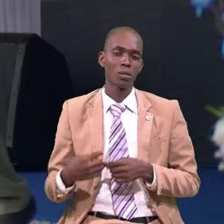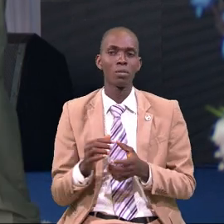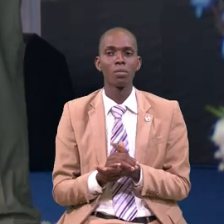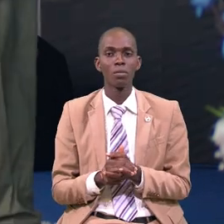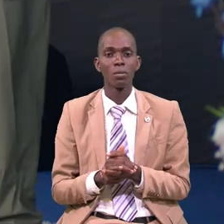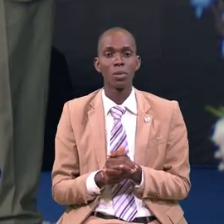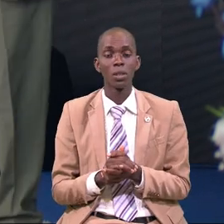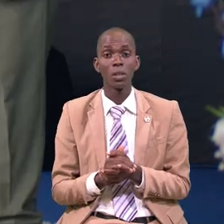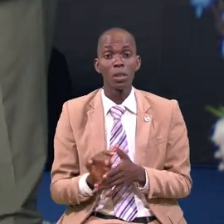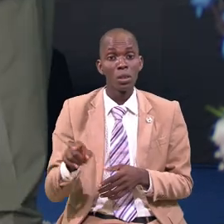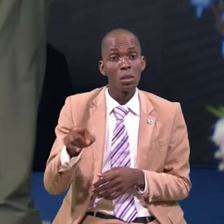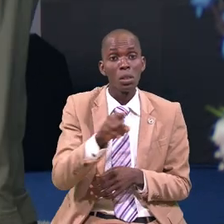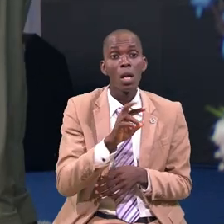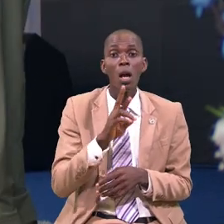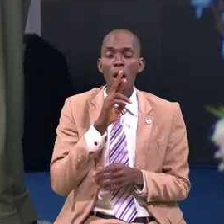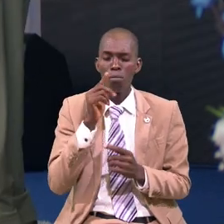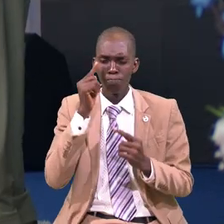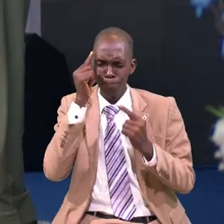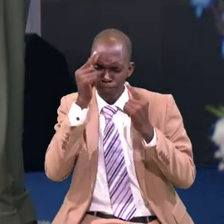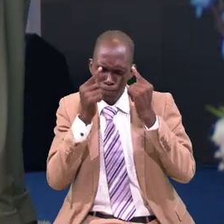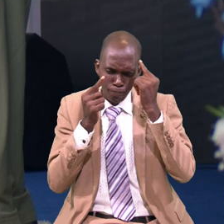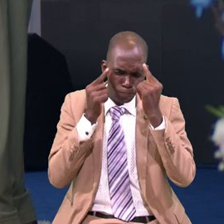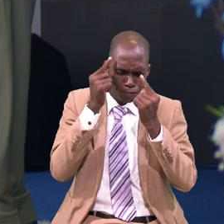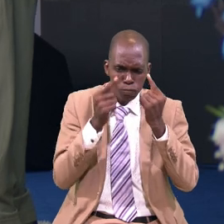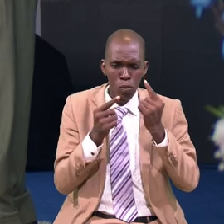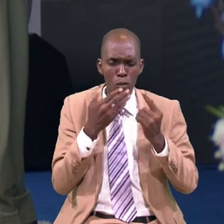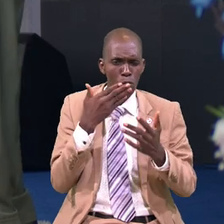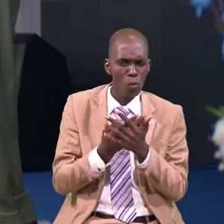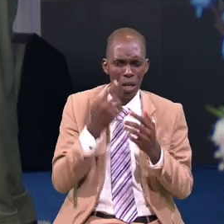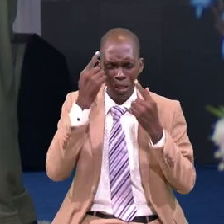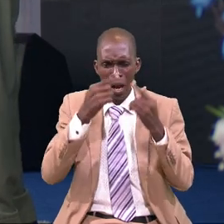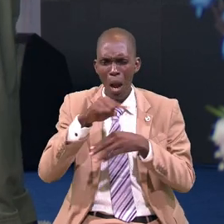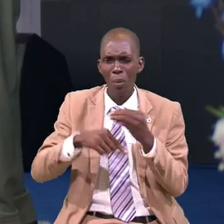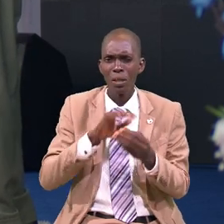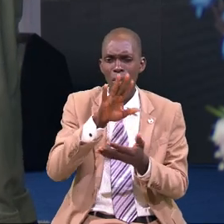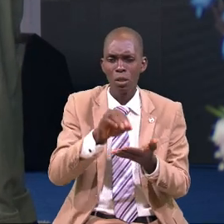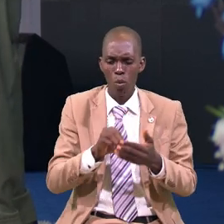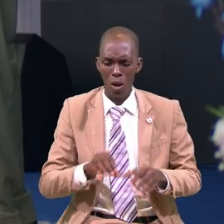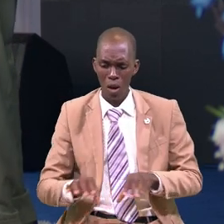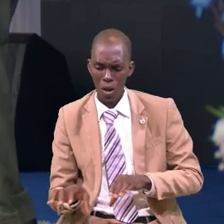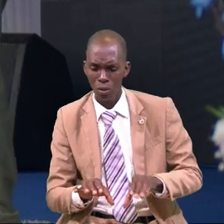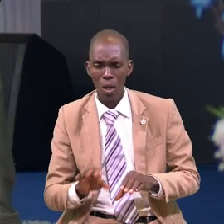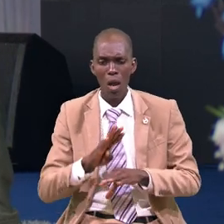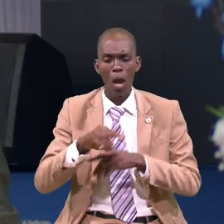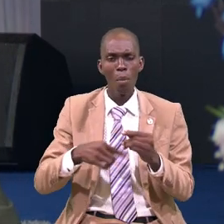They are thoughtful about their action, about their utterance.